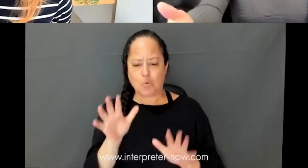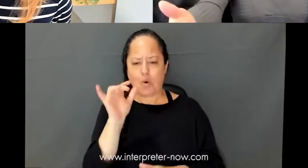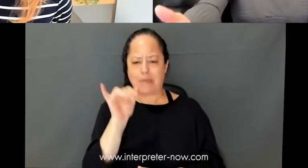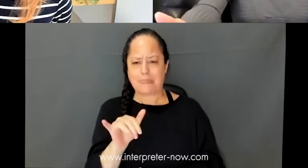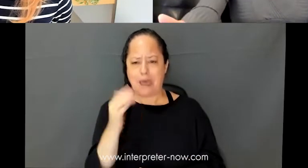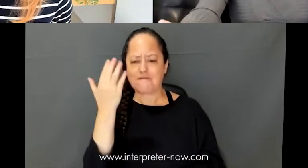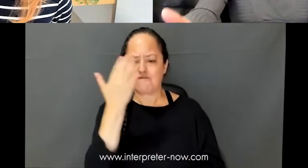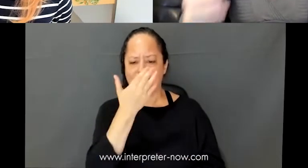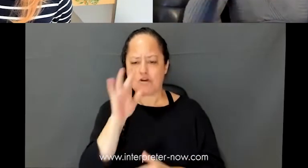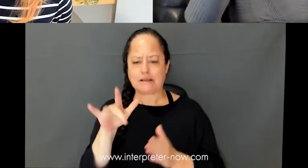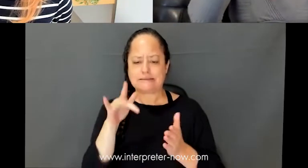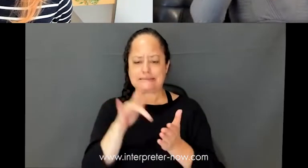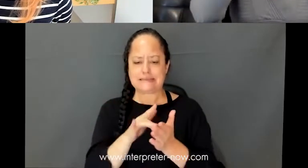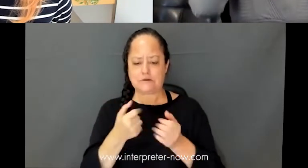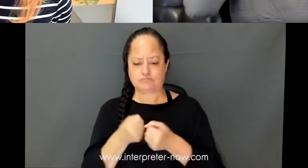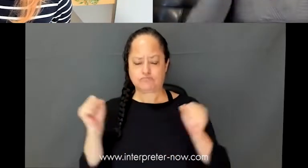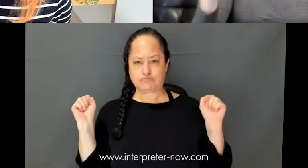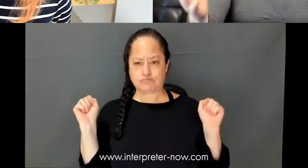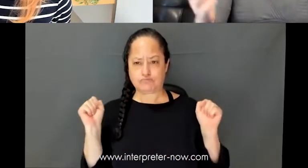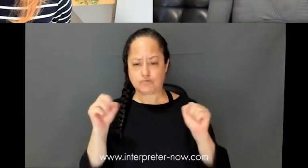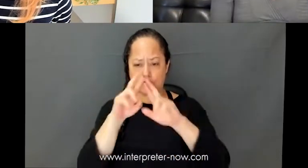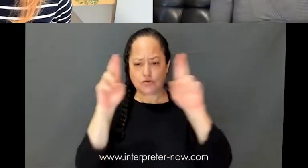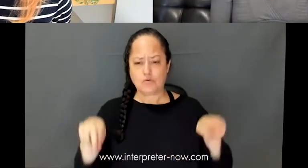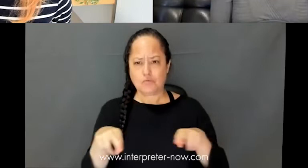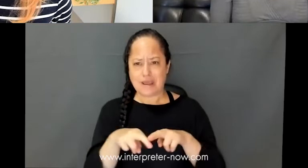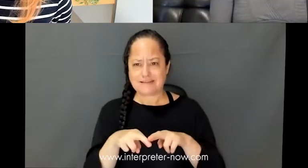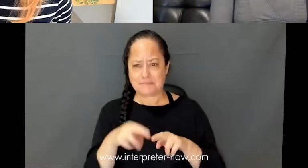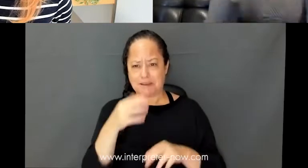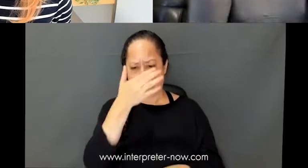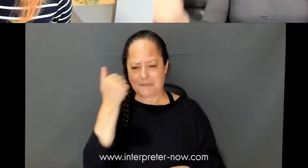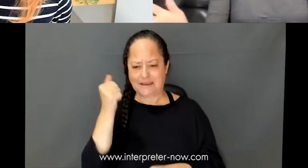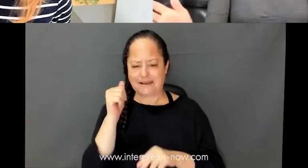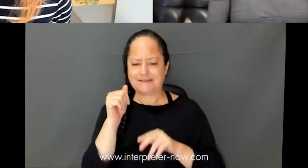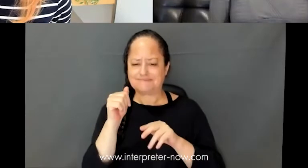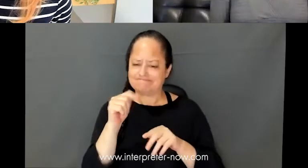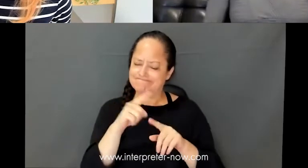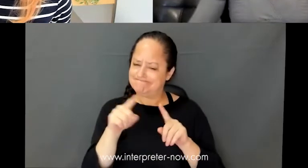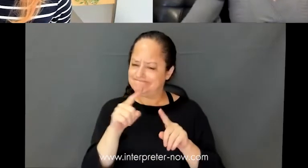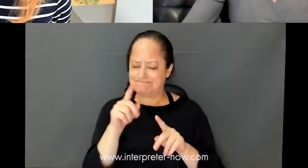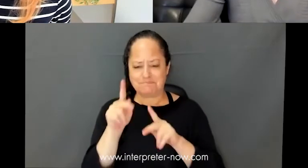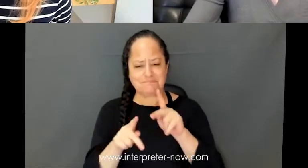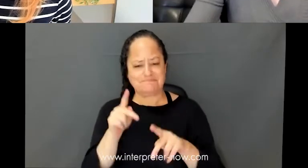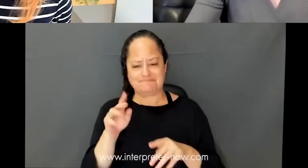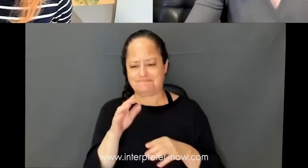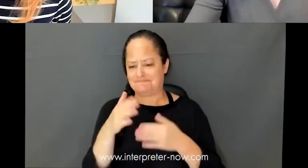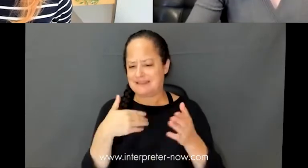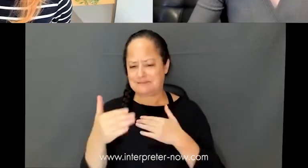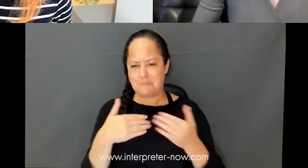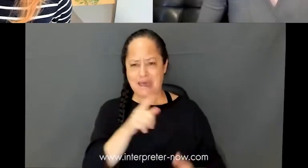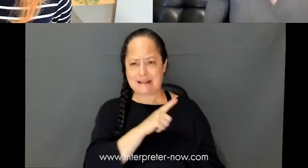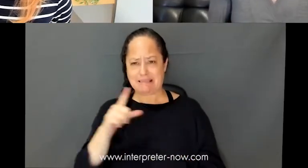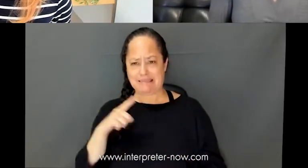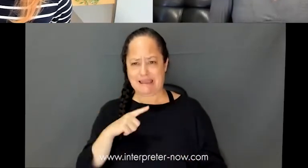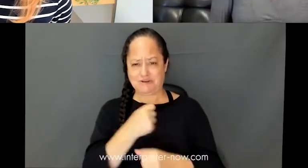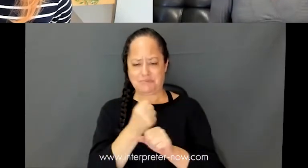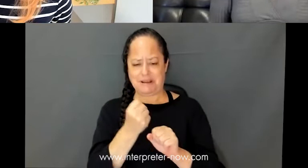front and center on your resume, because people, despite all the legislation, people still make it very